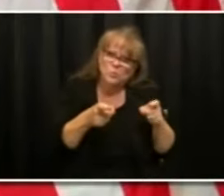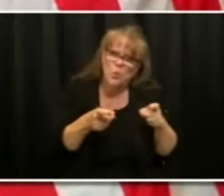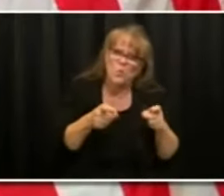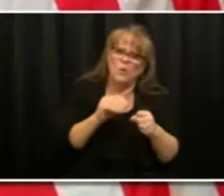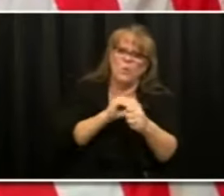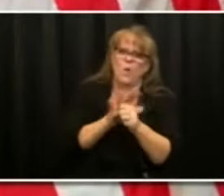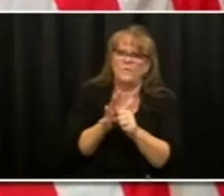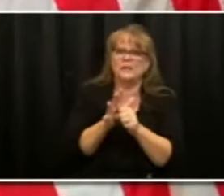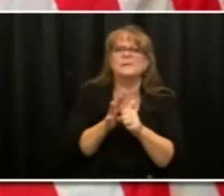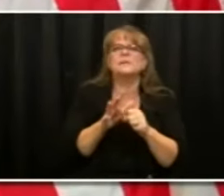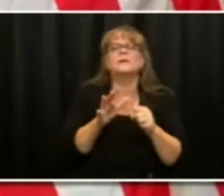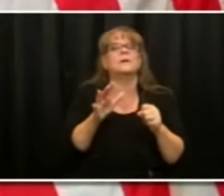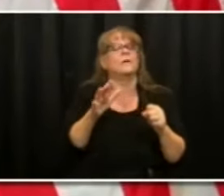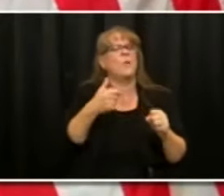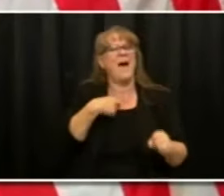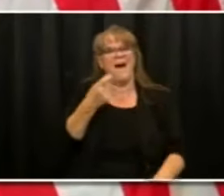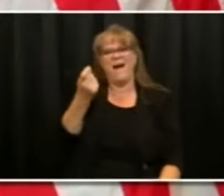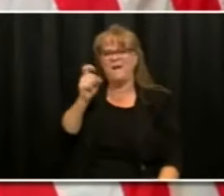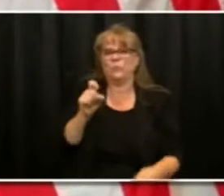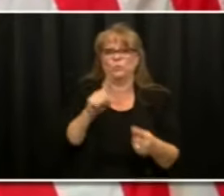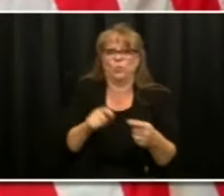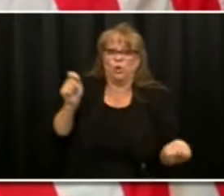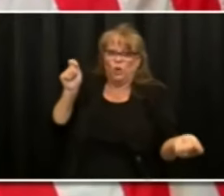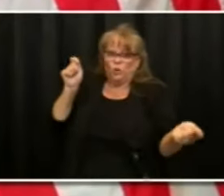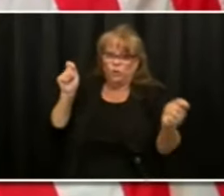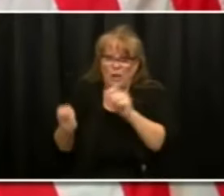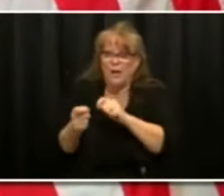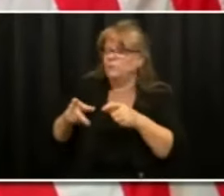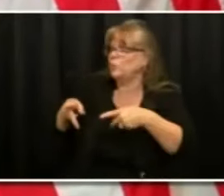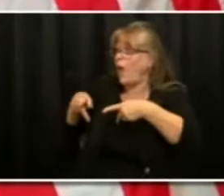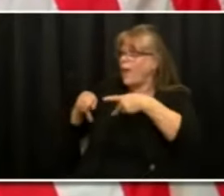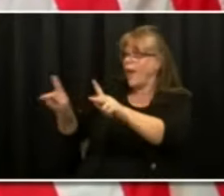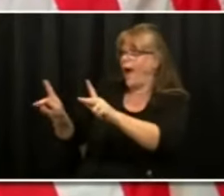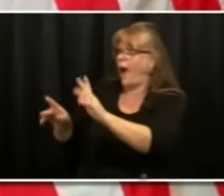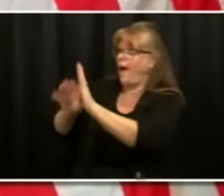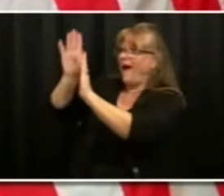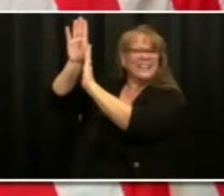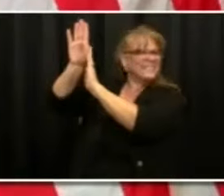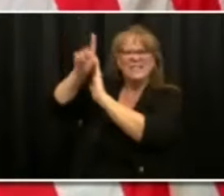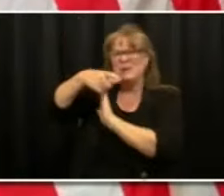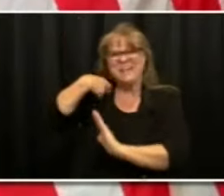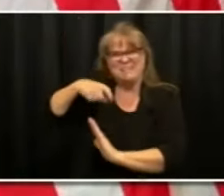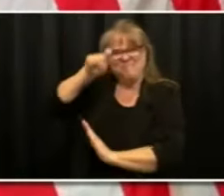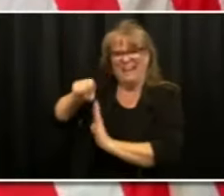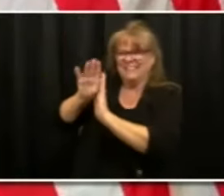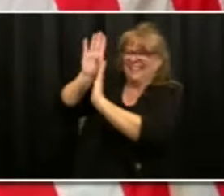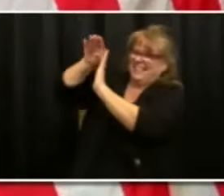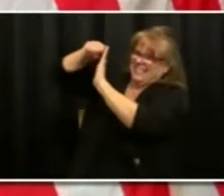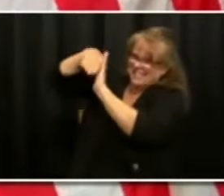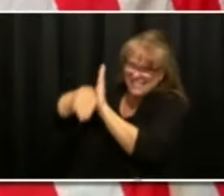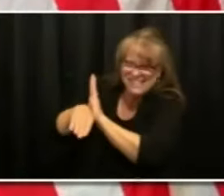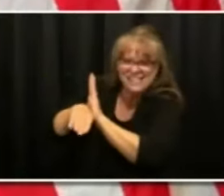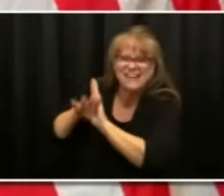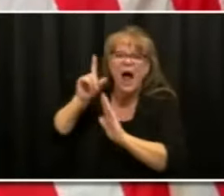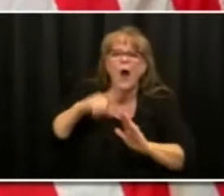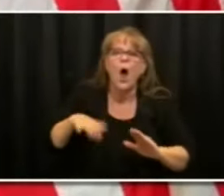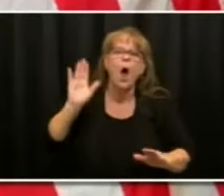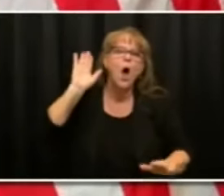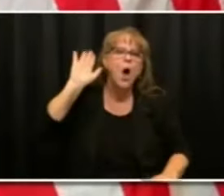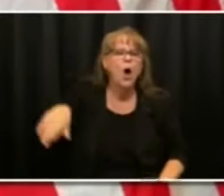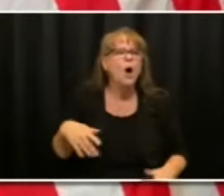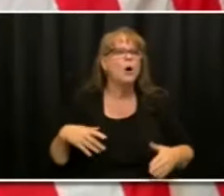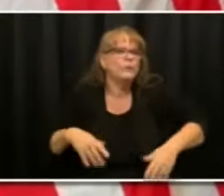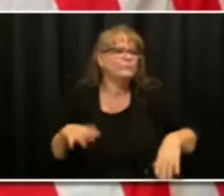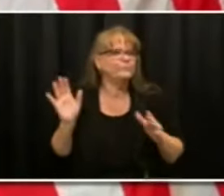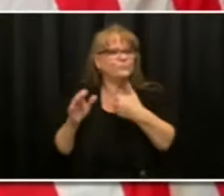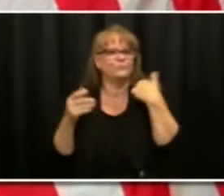trend. We cannot go on as we have been. The status quo is not acceptable. We need to do a better job wearing masks around others,